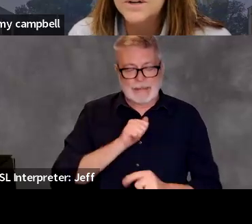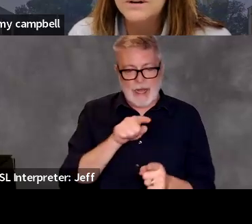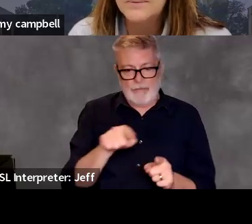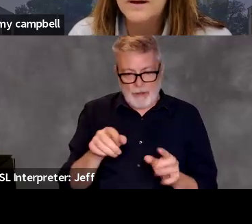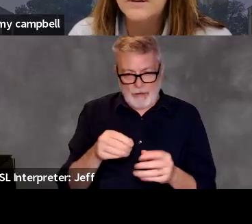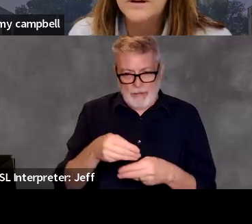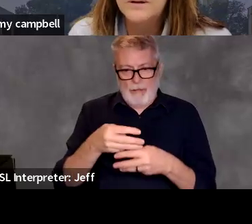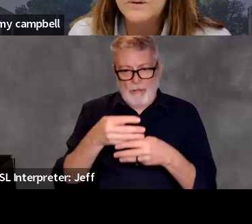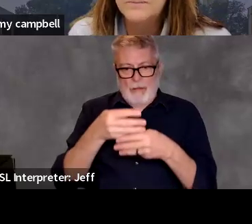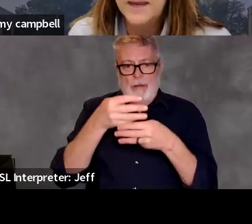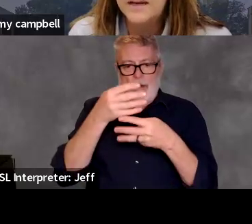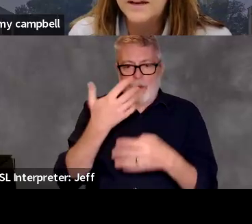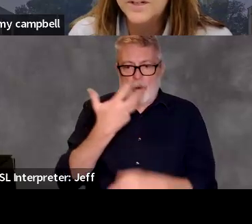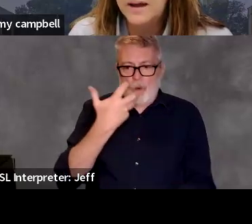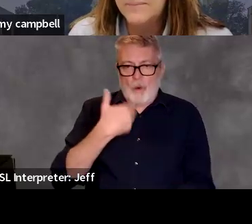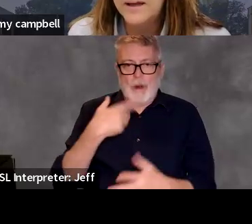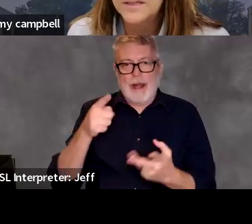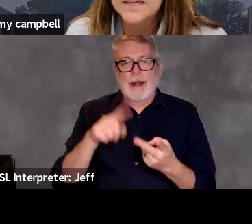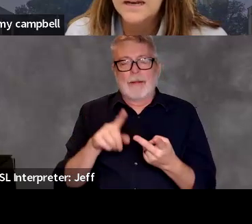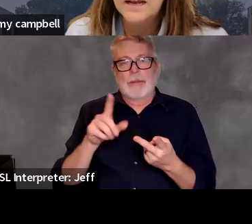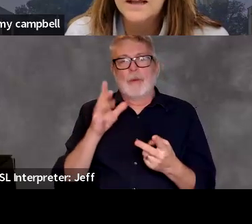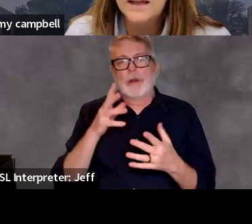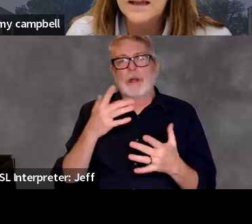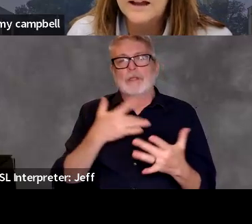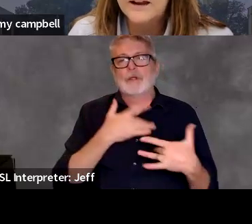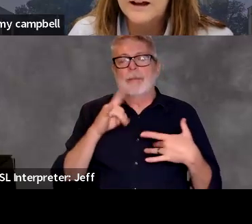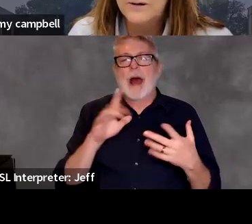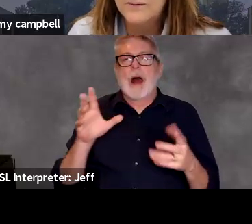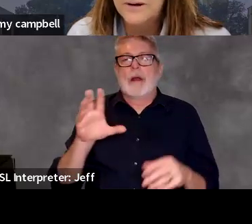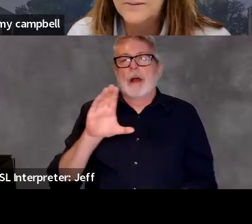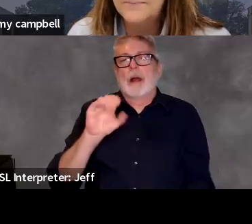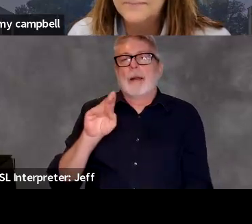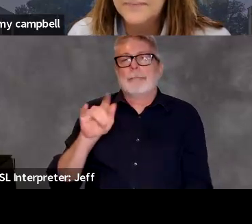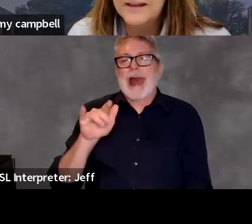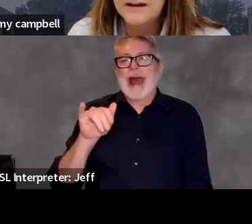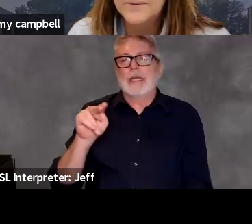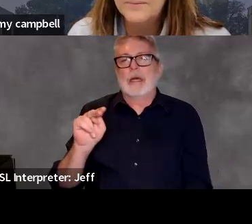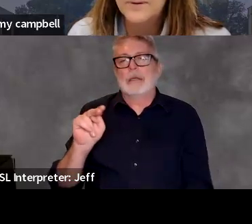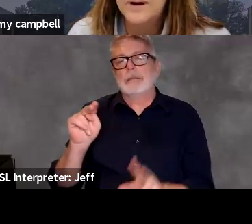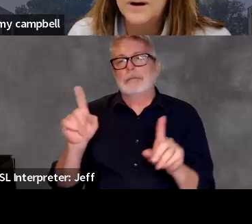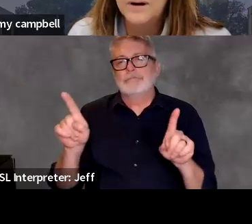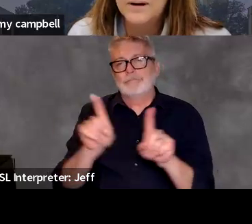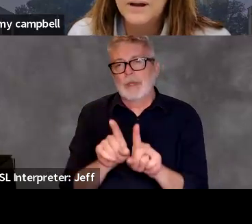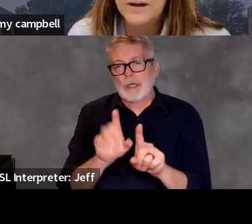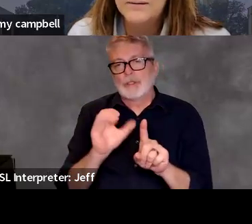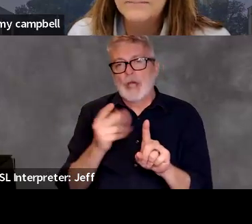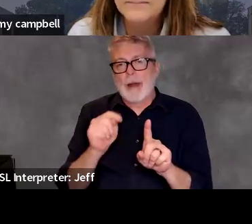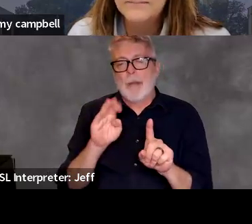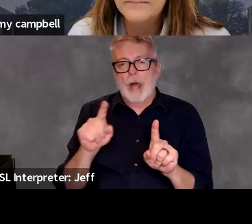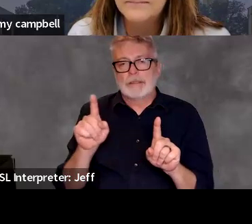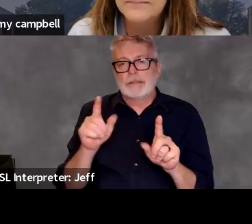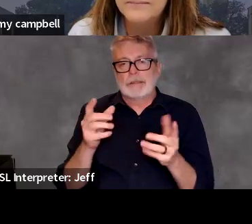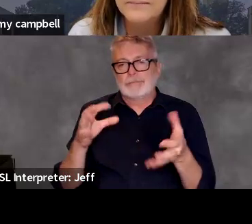very concerned about new companion chatbots and how people are